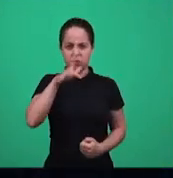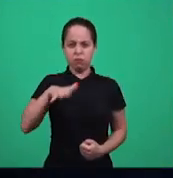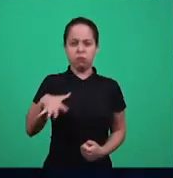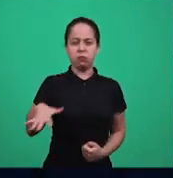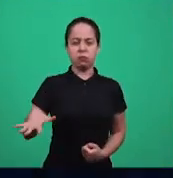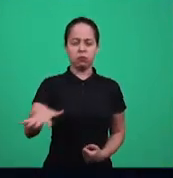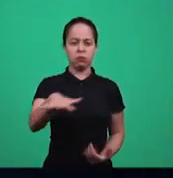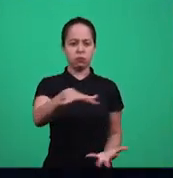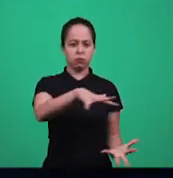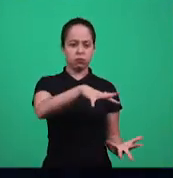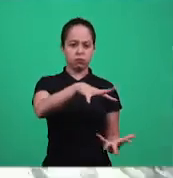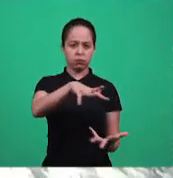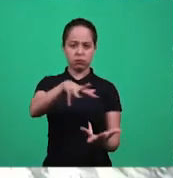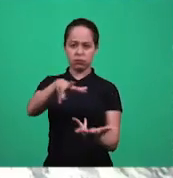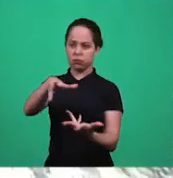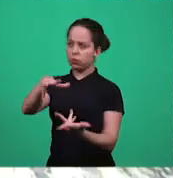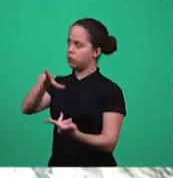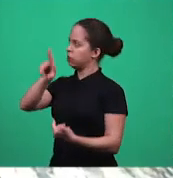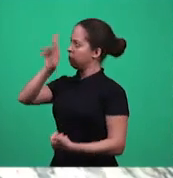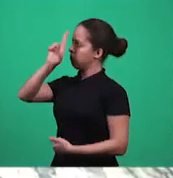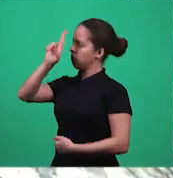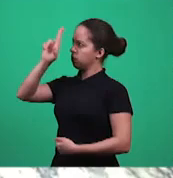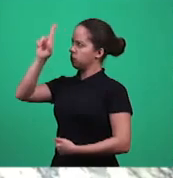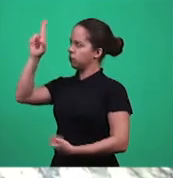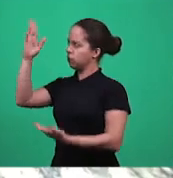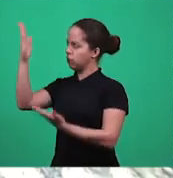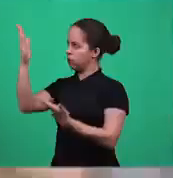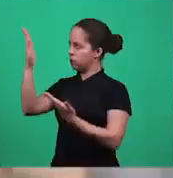you are the great King of the universe,